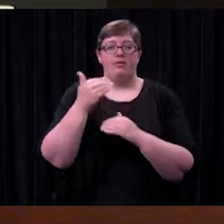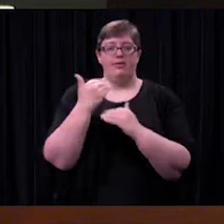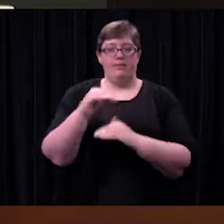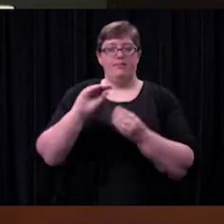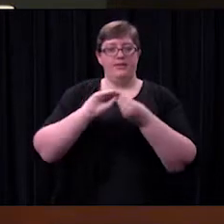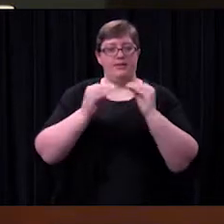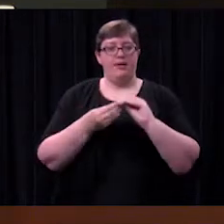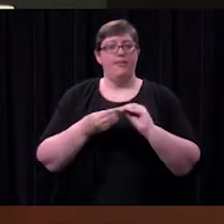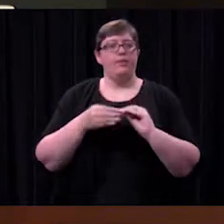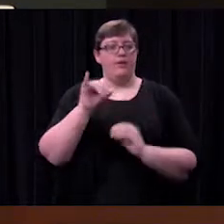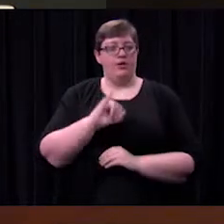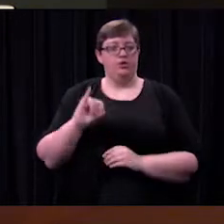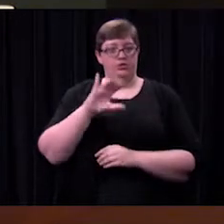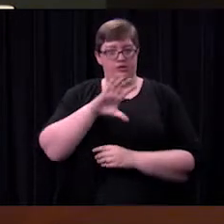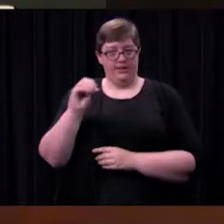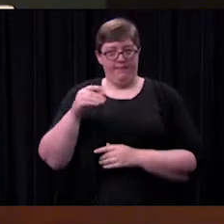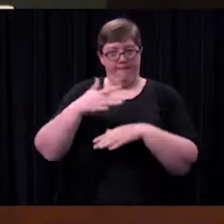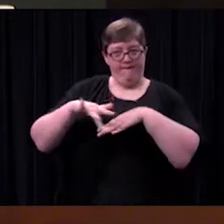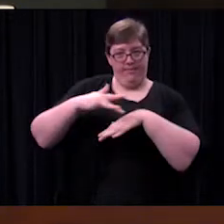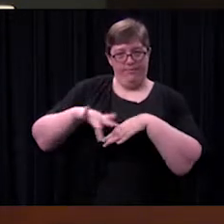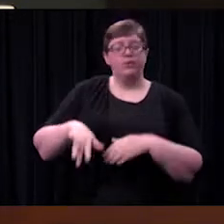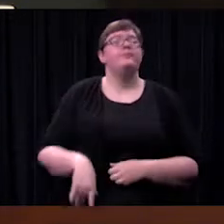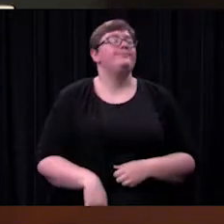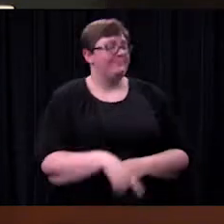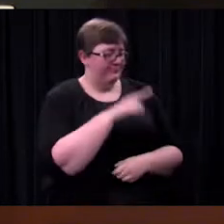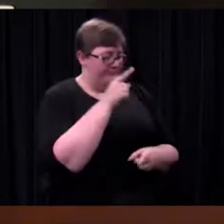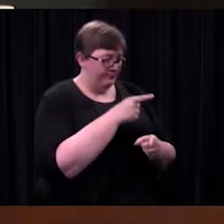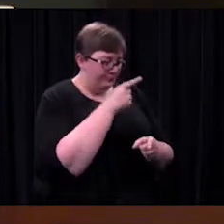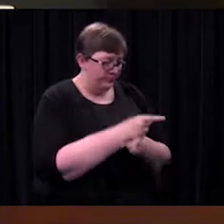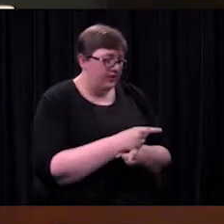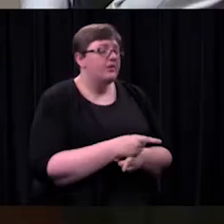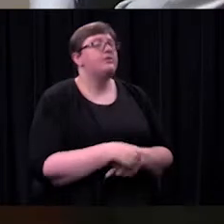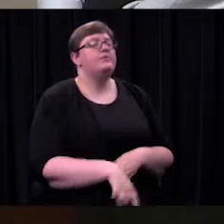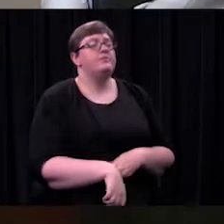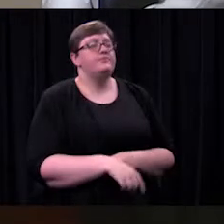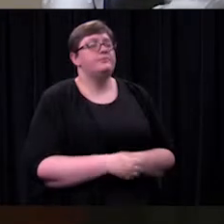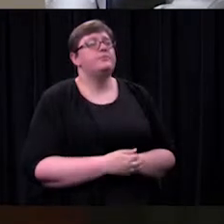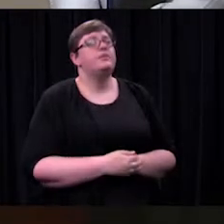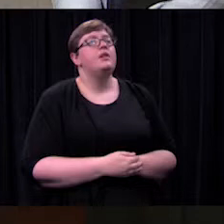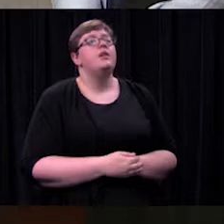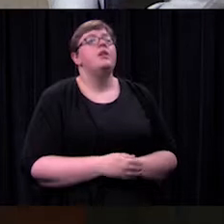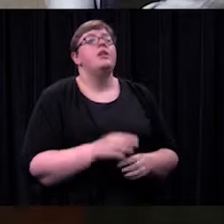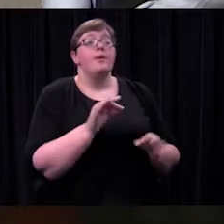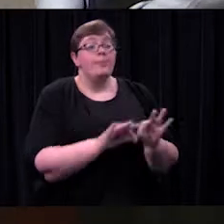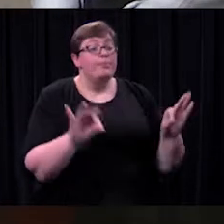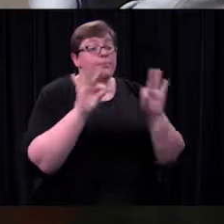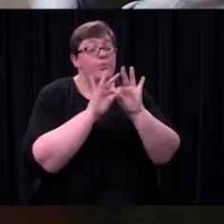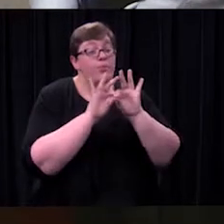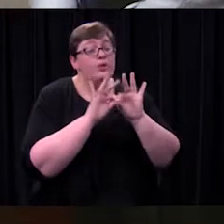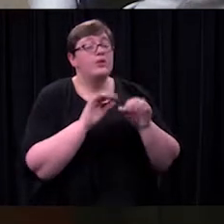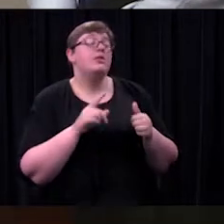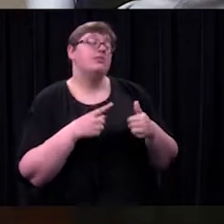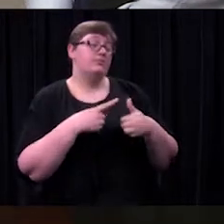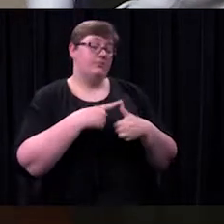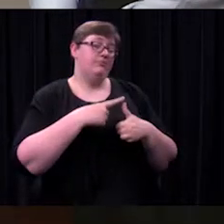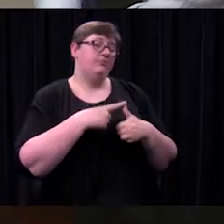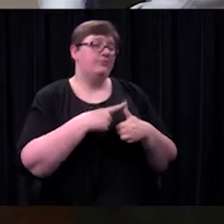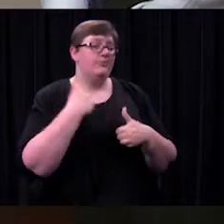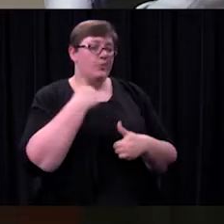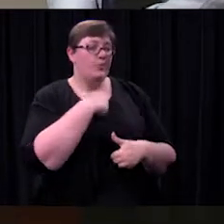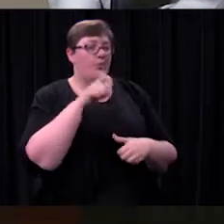insurance companies. It does, and the significant part is, we have to make certain that